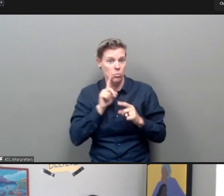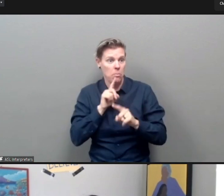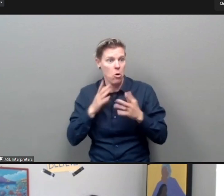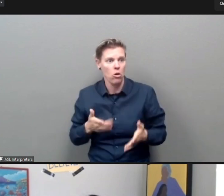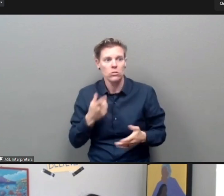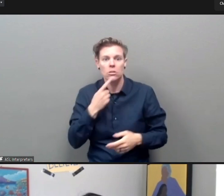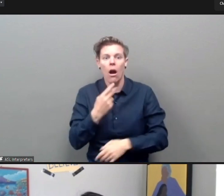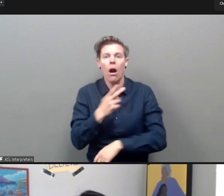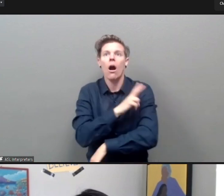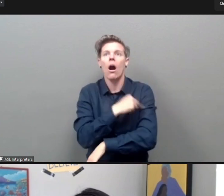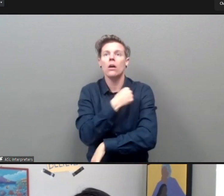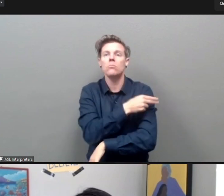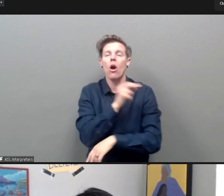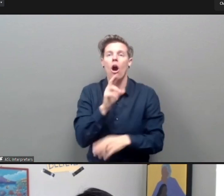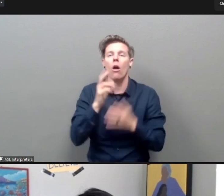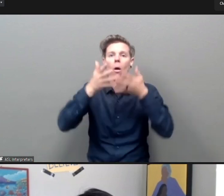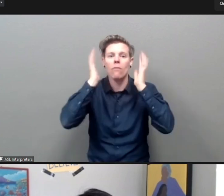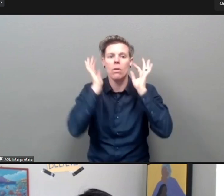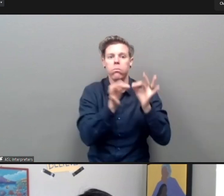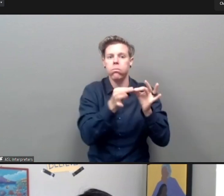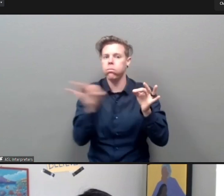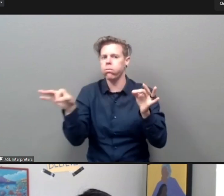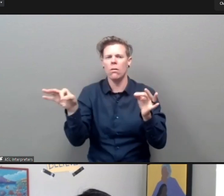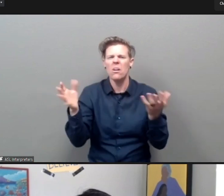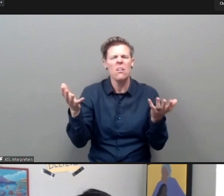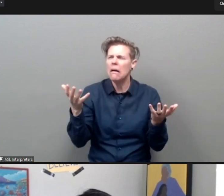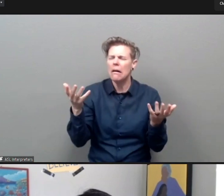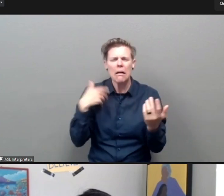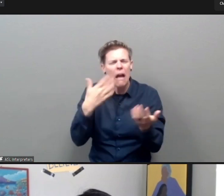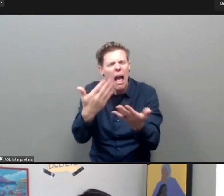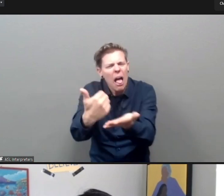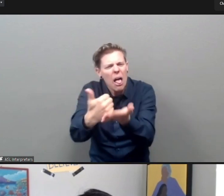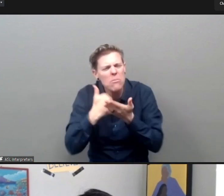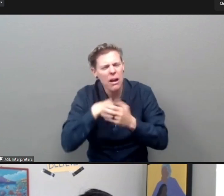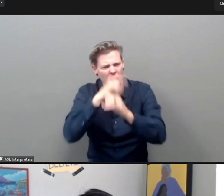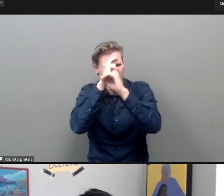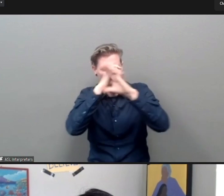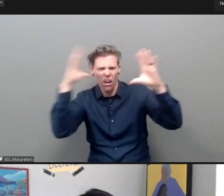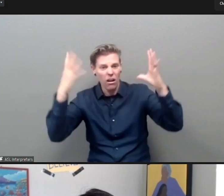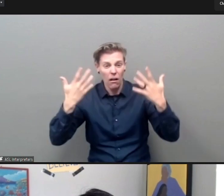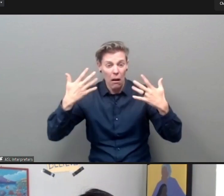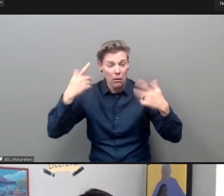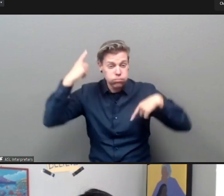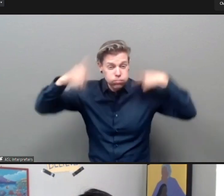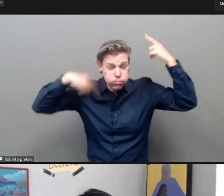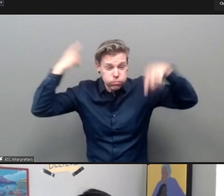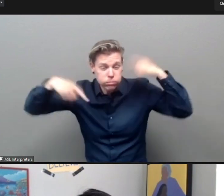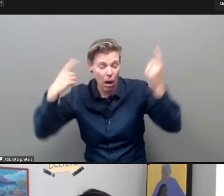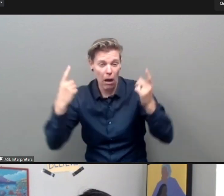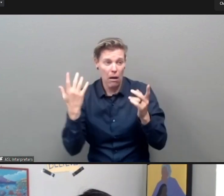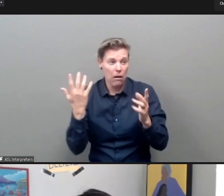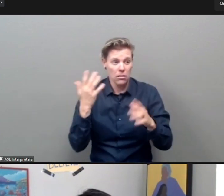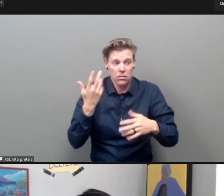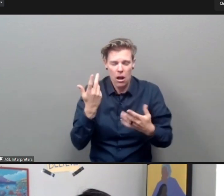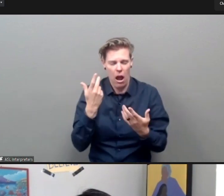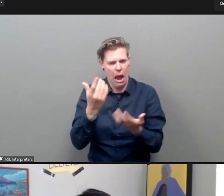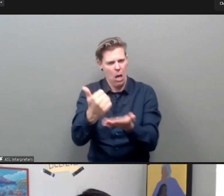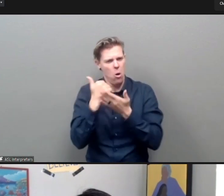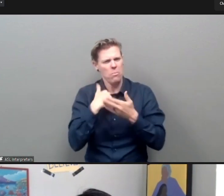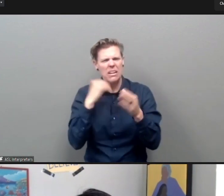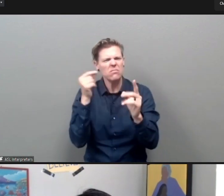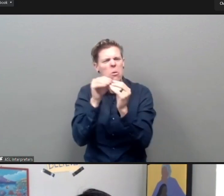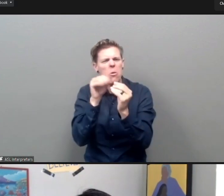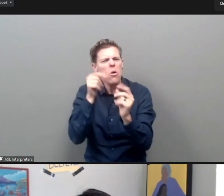to help paint that picture without just telling people the same thing, right? So any detail that perhaps you might be